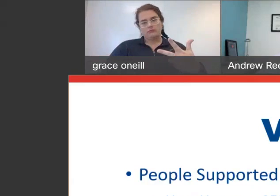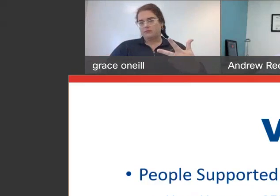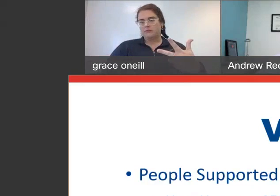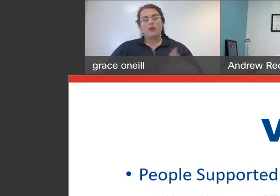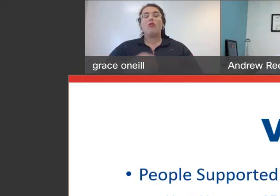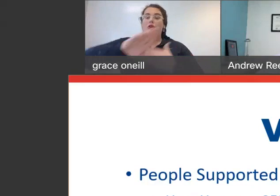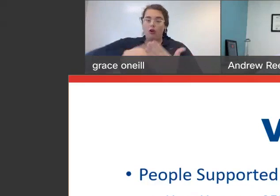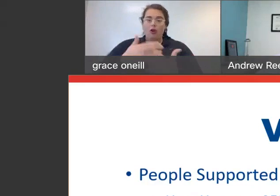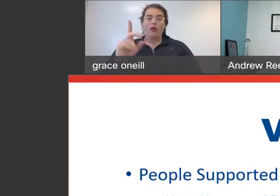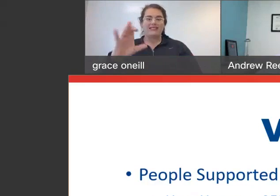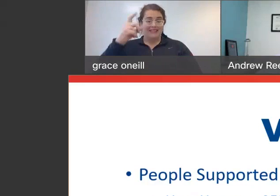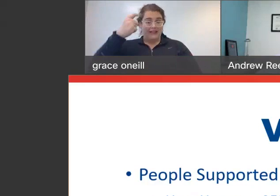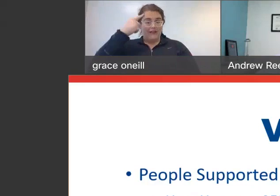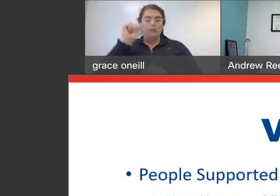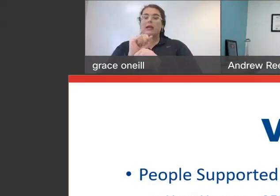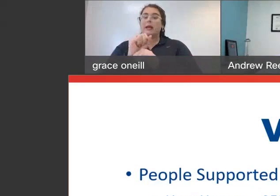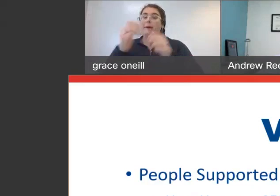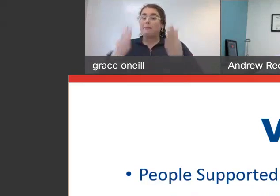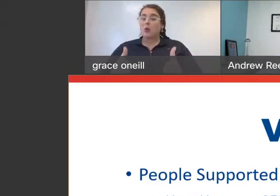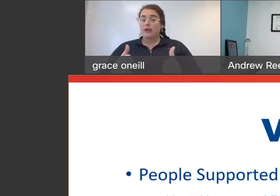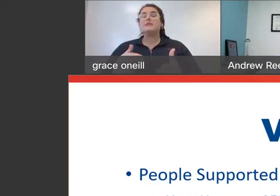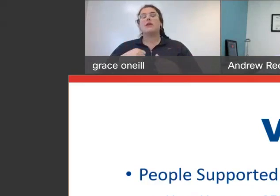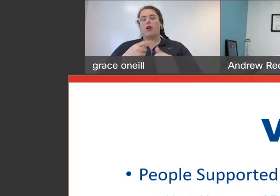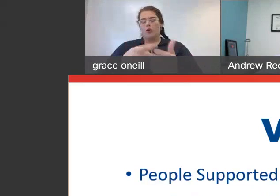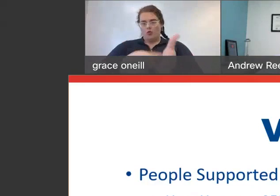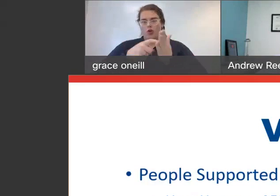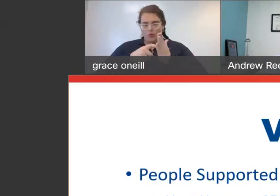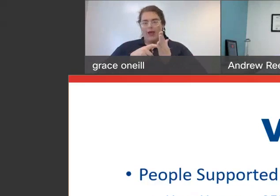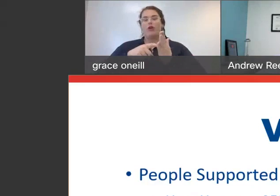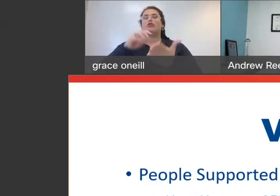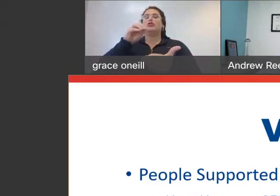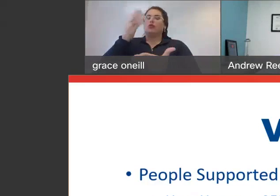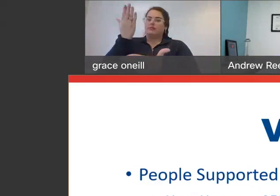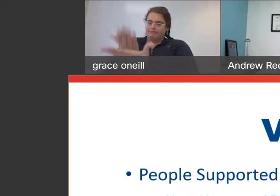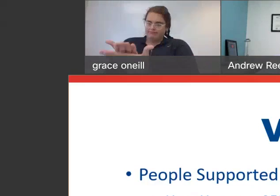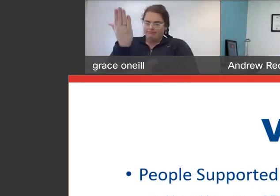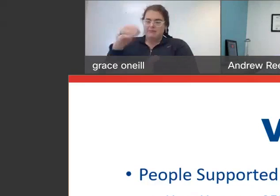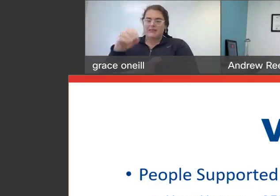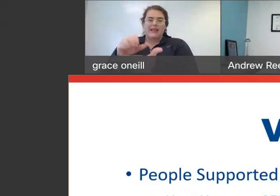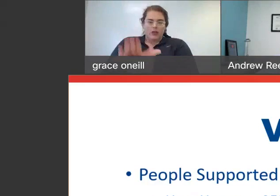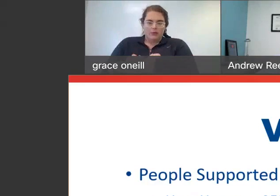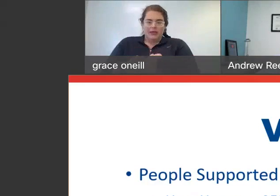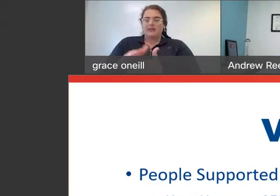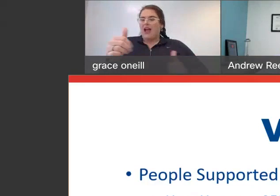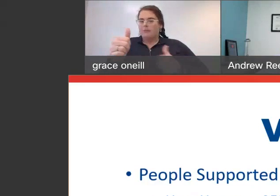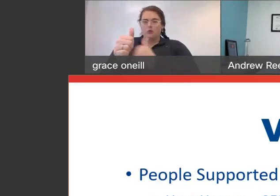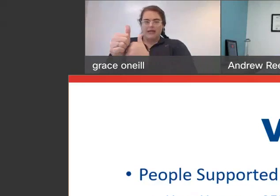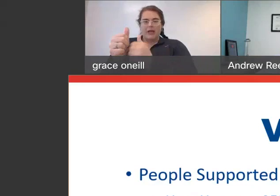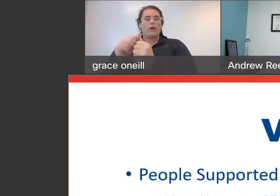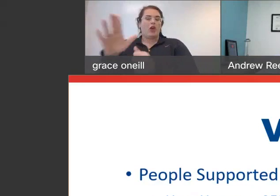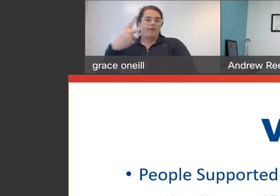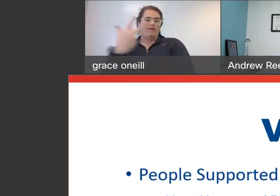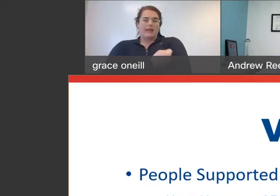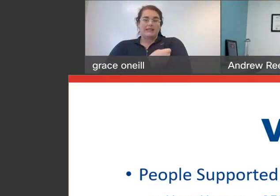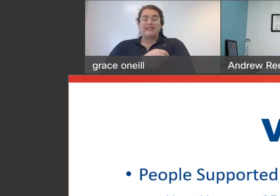government employees have had to document that they are current with their vaccines by